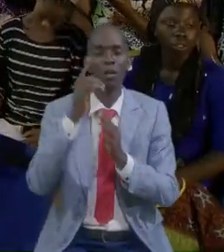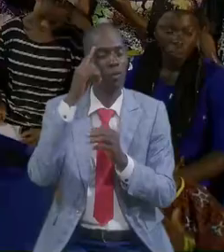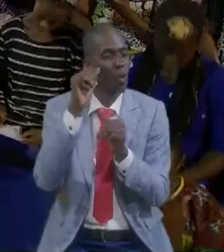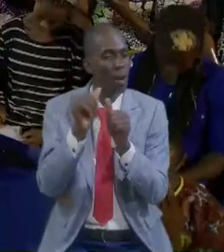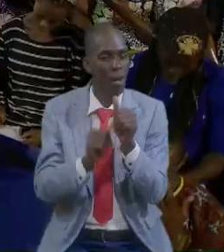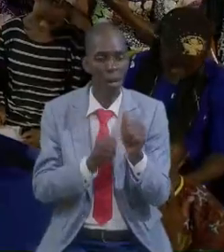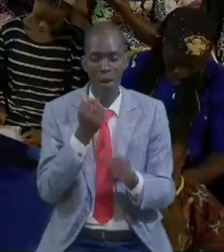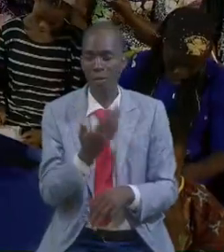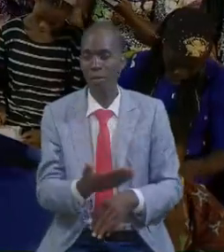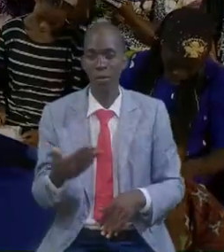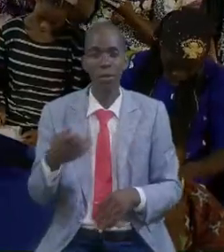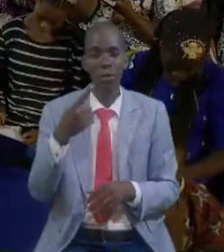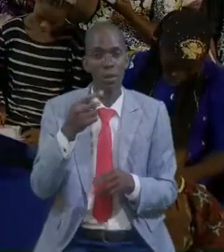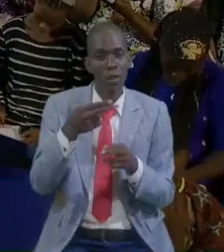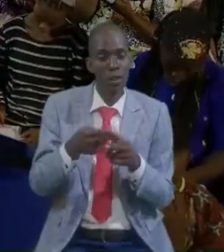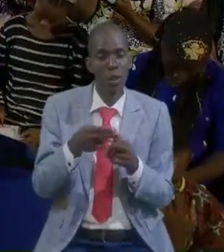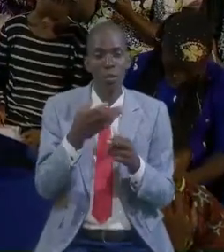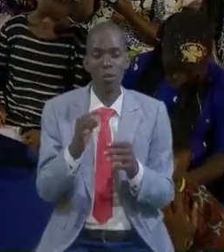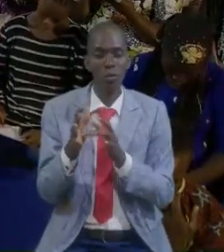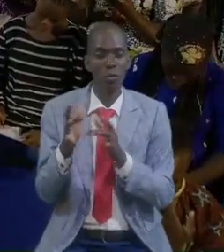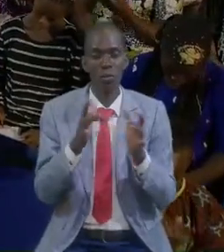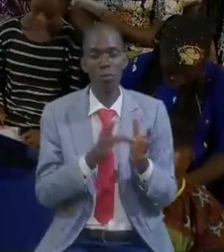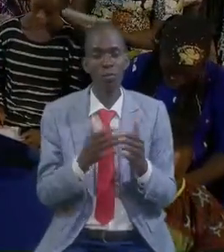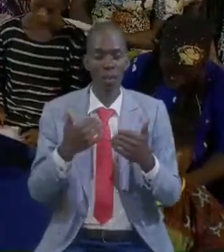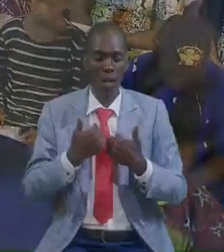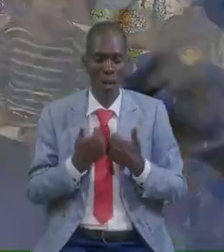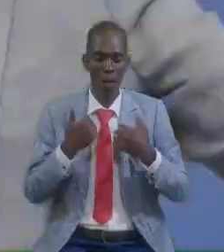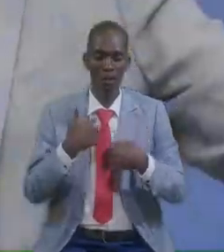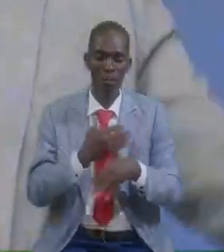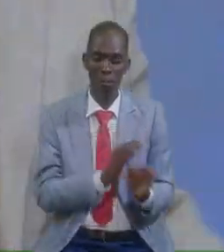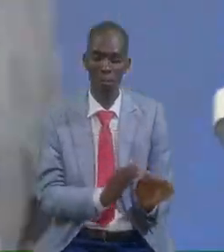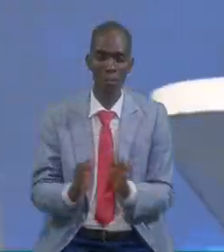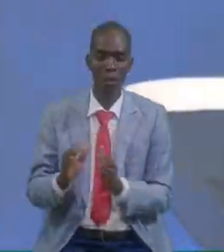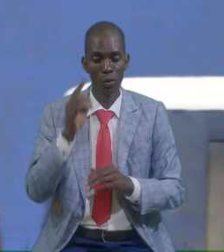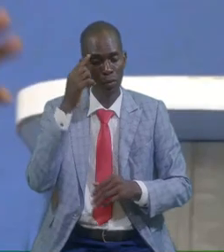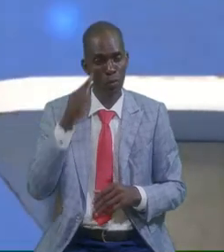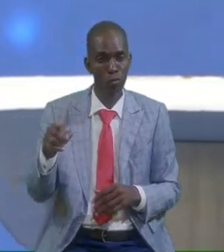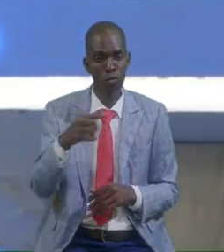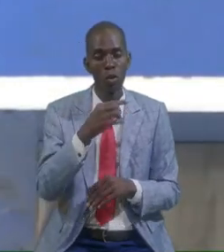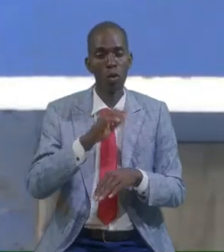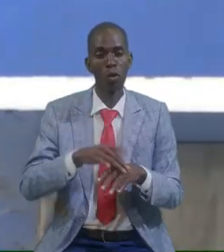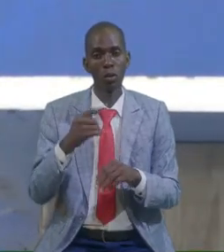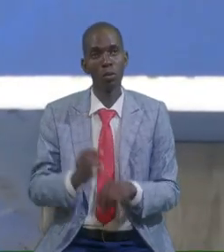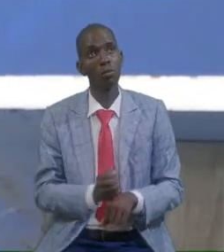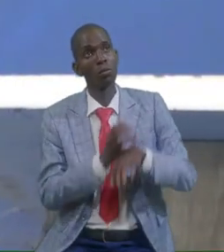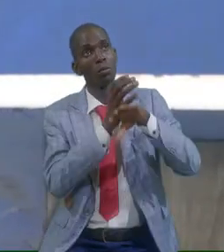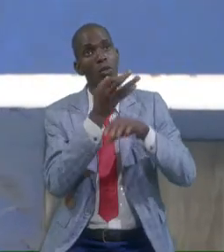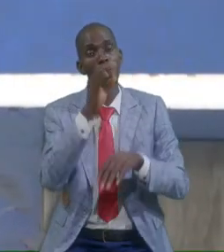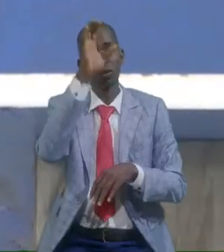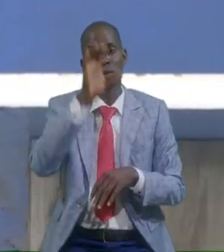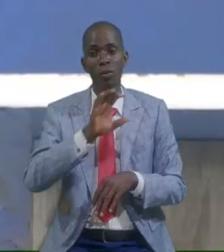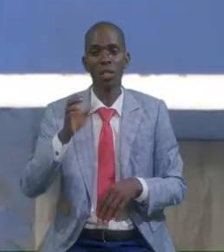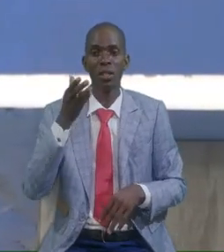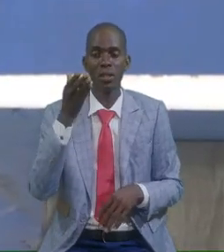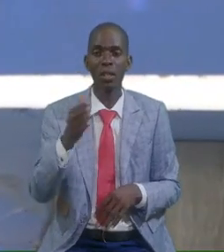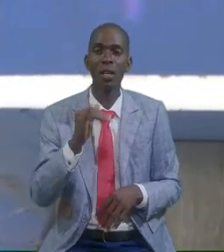the name of Jesus has provided on the cross of Calvary, there is might,